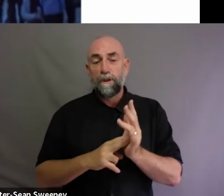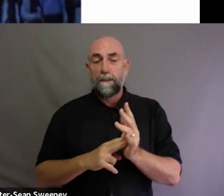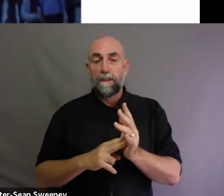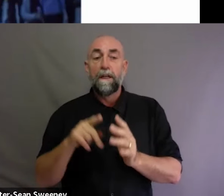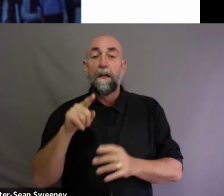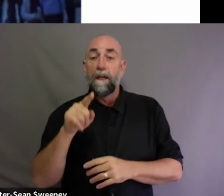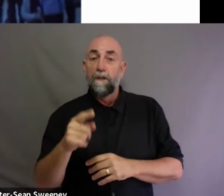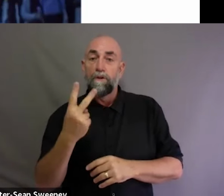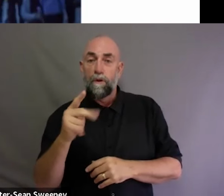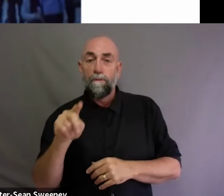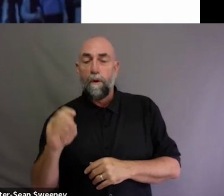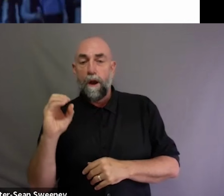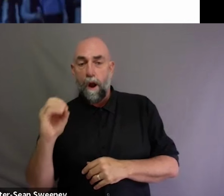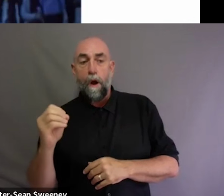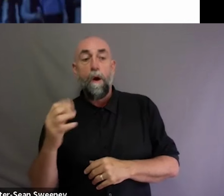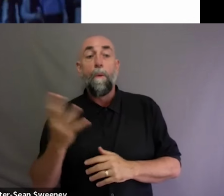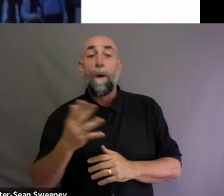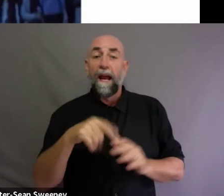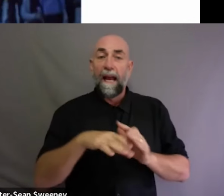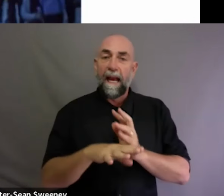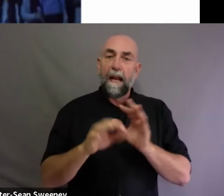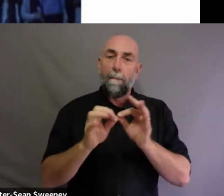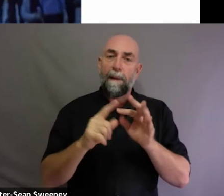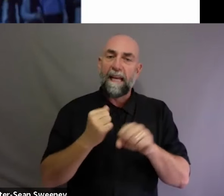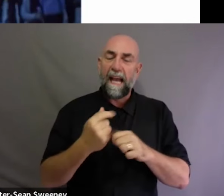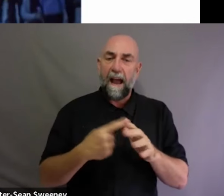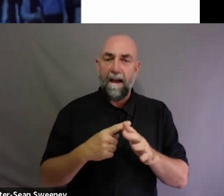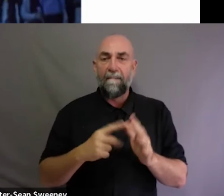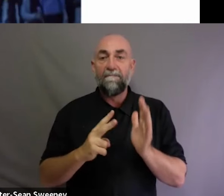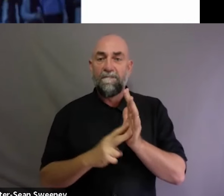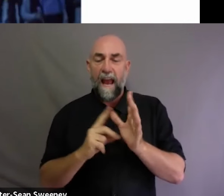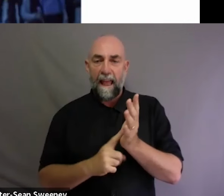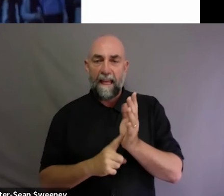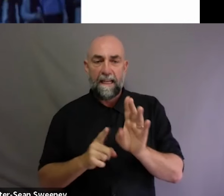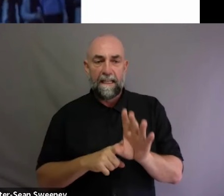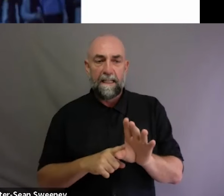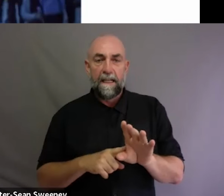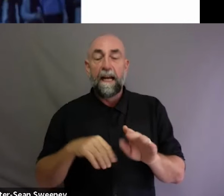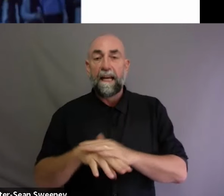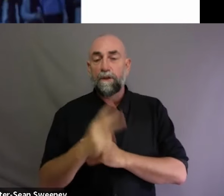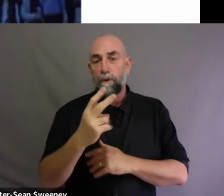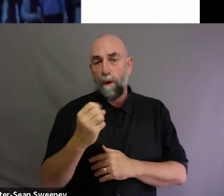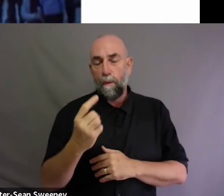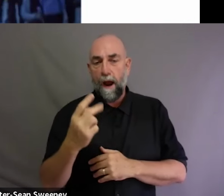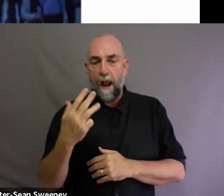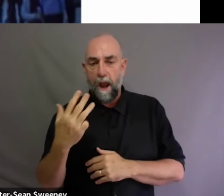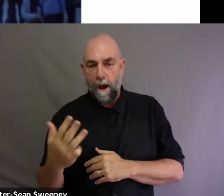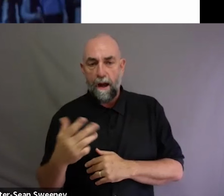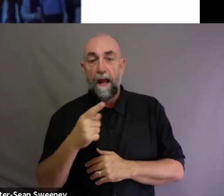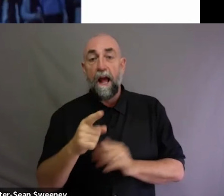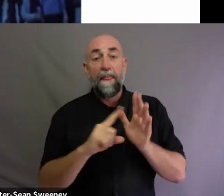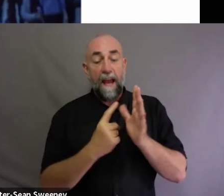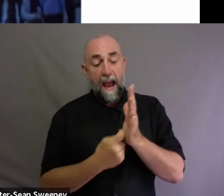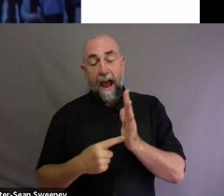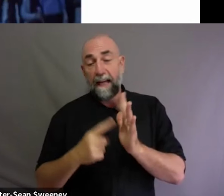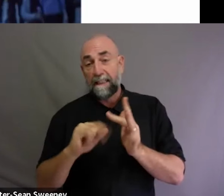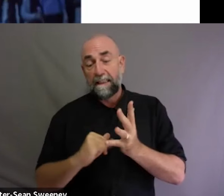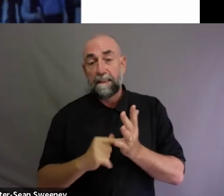Regional Gallery and Town Chambers for the Festival of Open Minds and Park Lights 2019. And the artists were able to attend both the